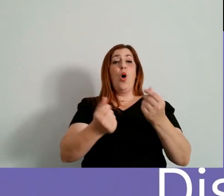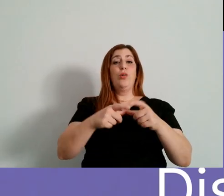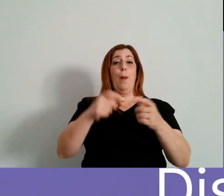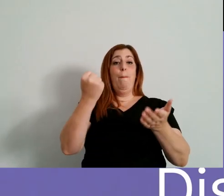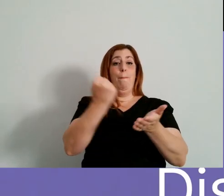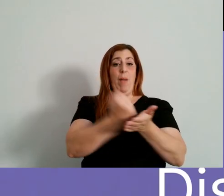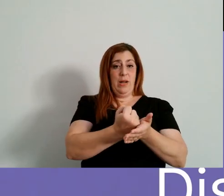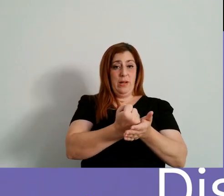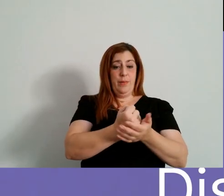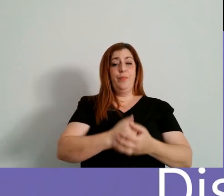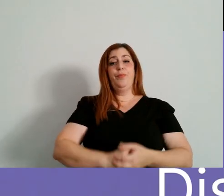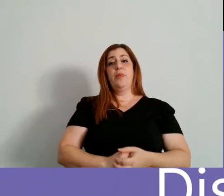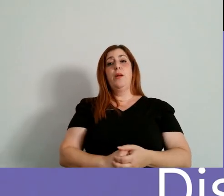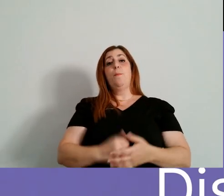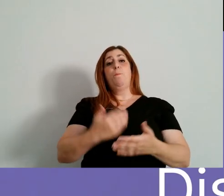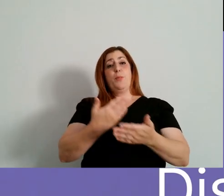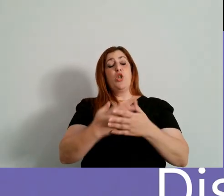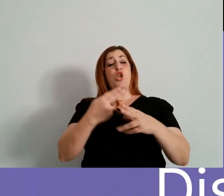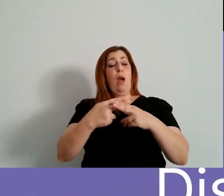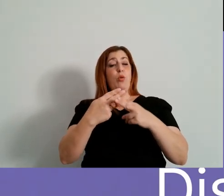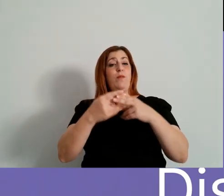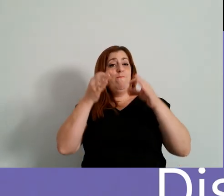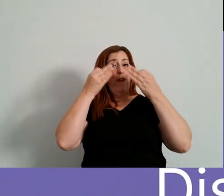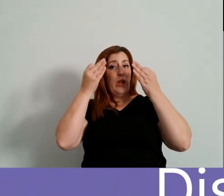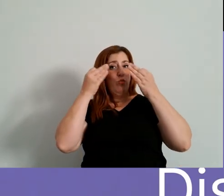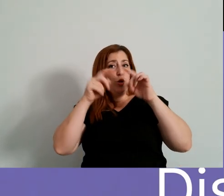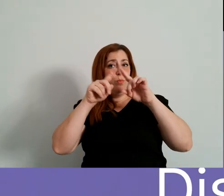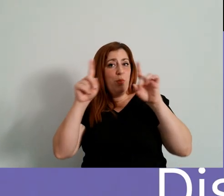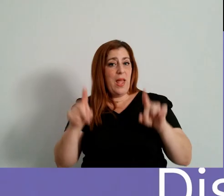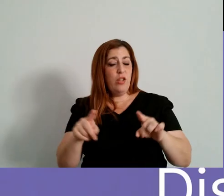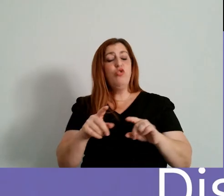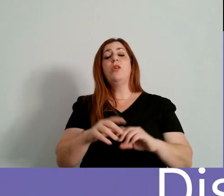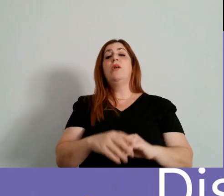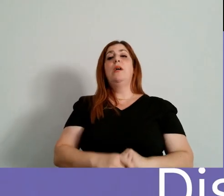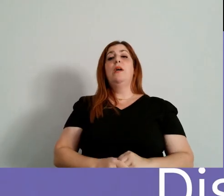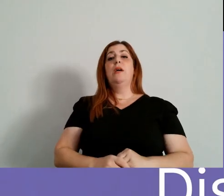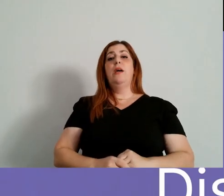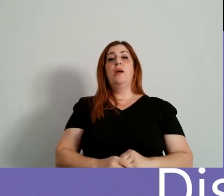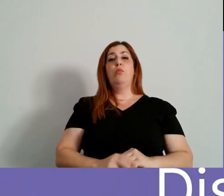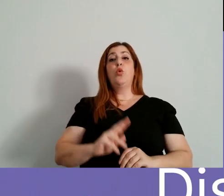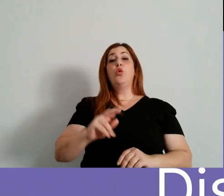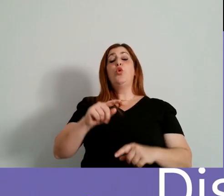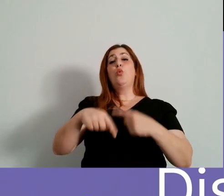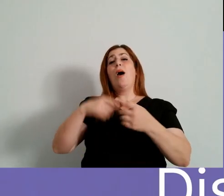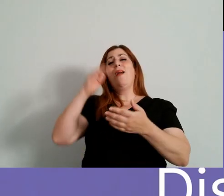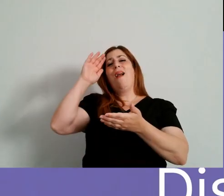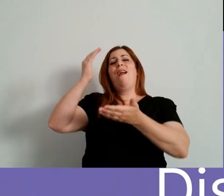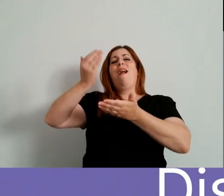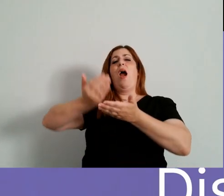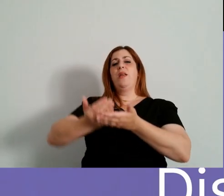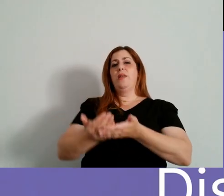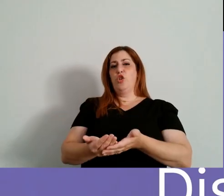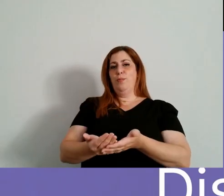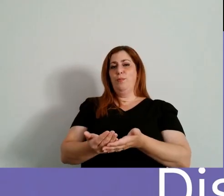about the guardianship application for autistic children in relation to inheritance? Okay.